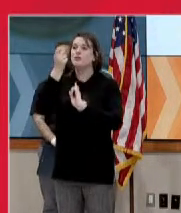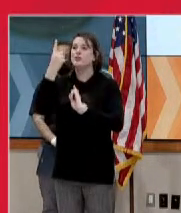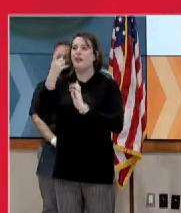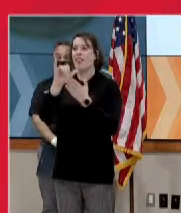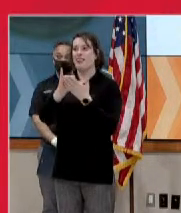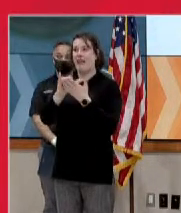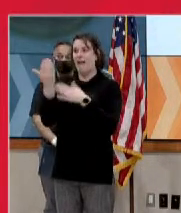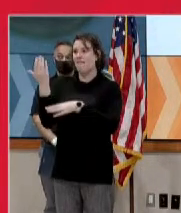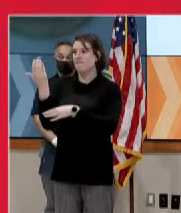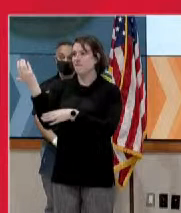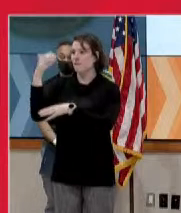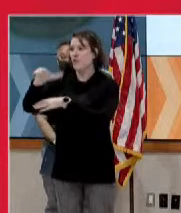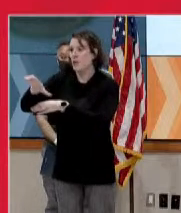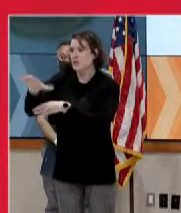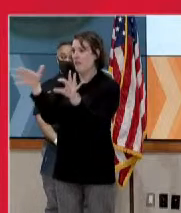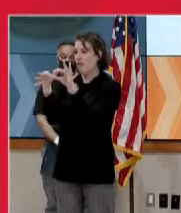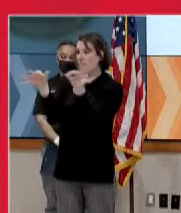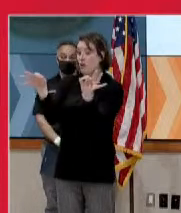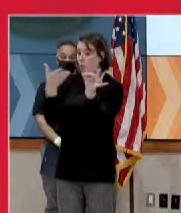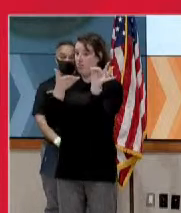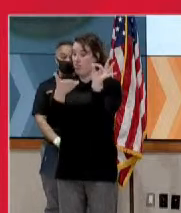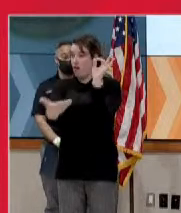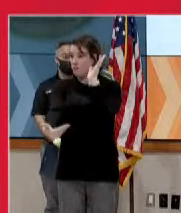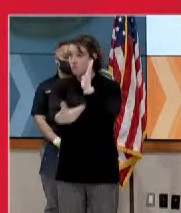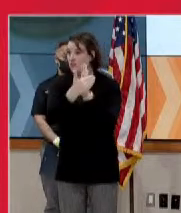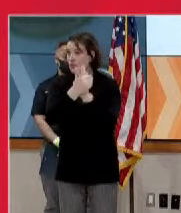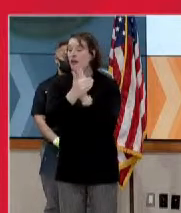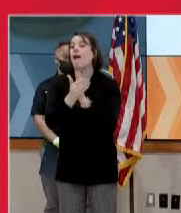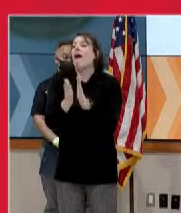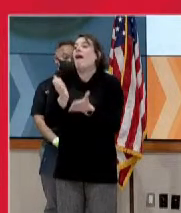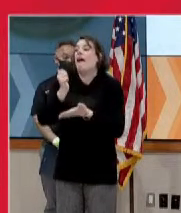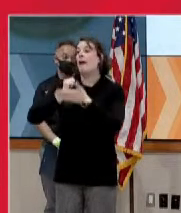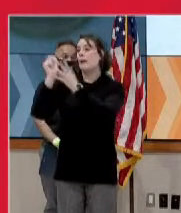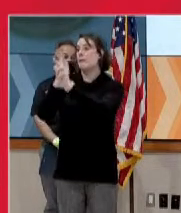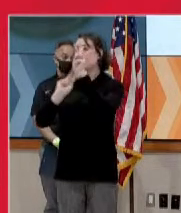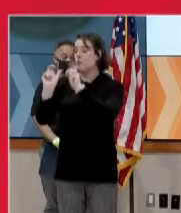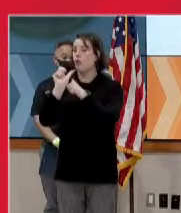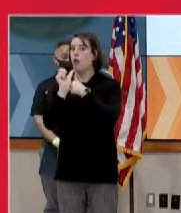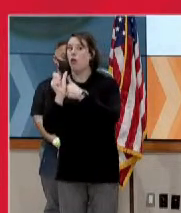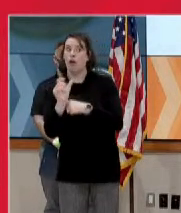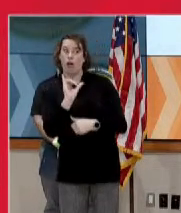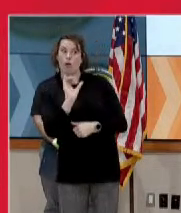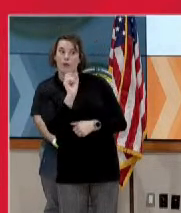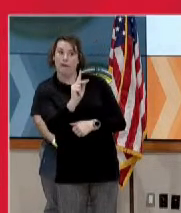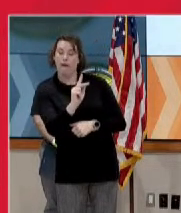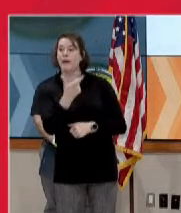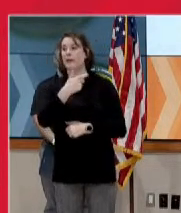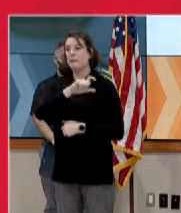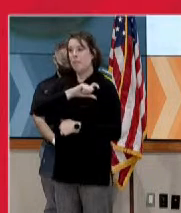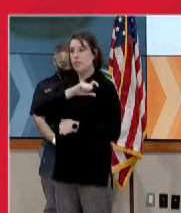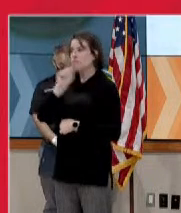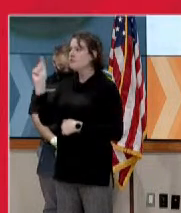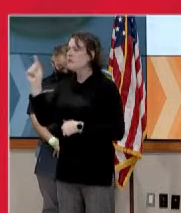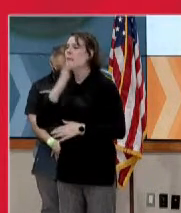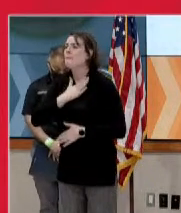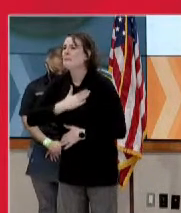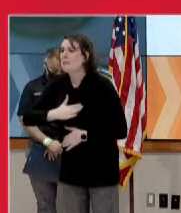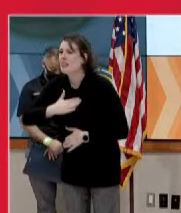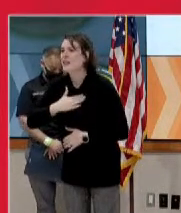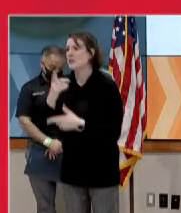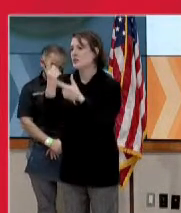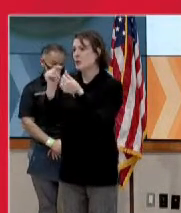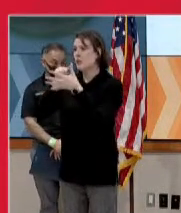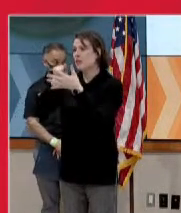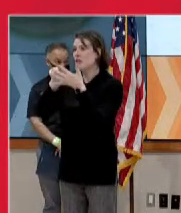enforcement provision was there was what helped with compliance, because they were able to go and say, look, please do this. This is what you should be doing,